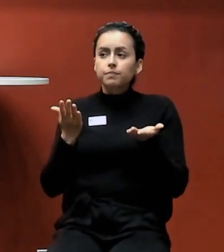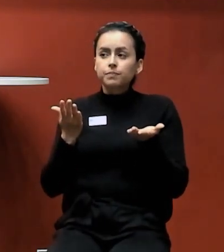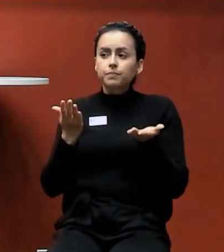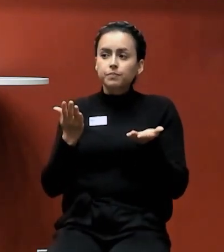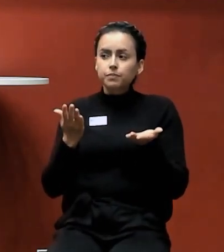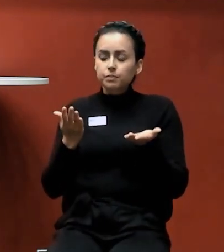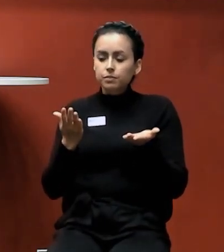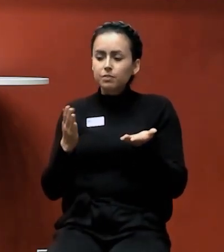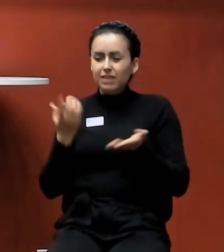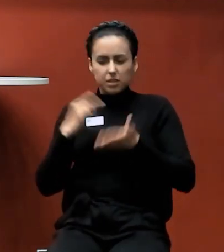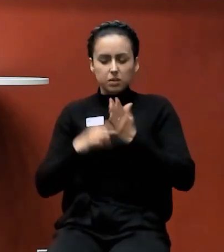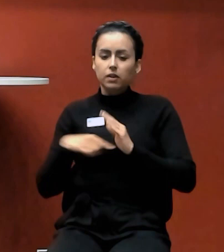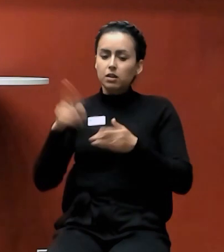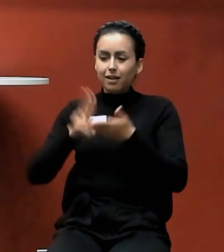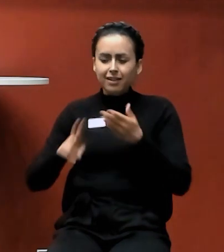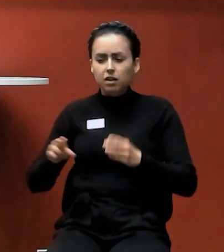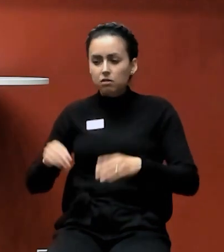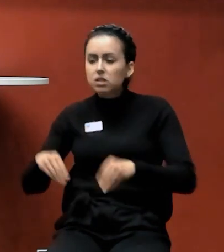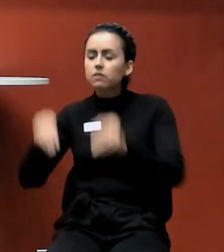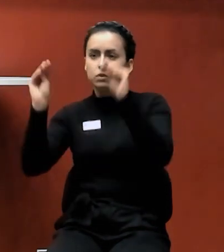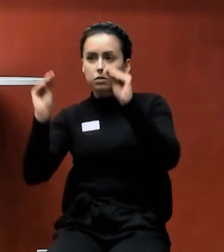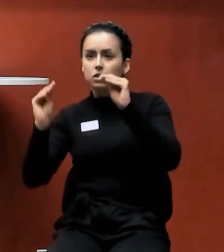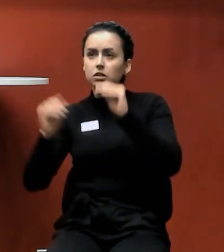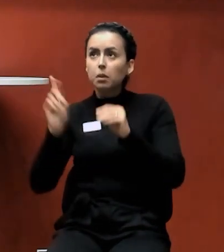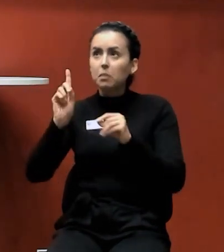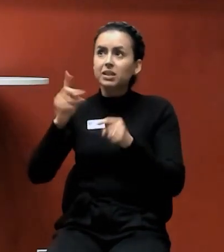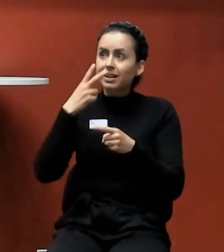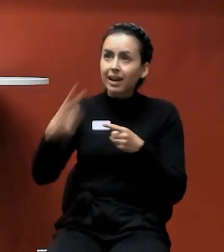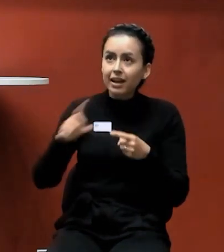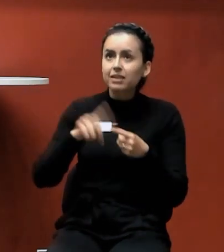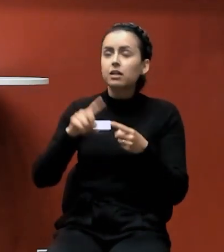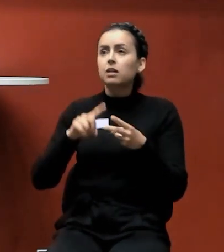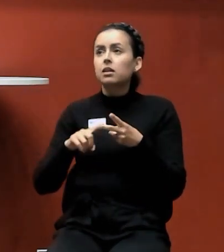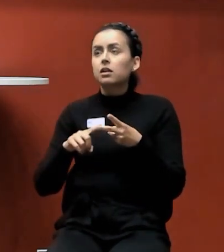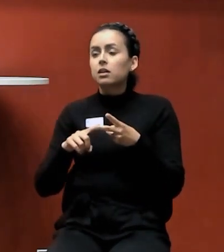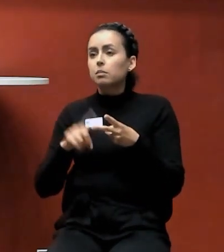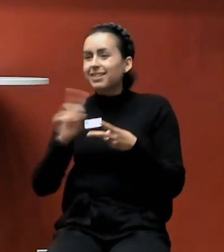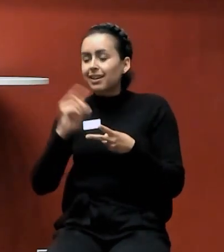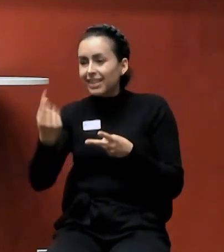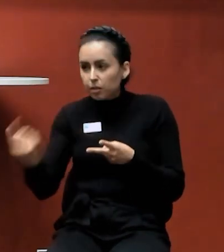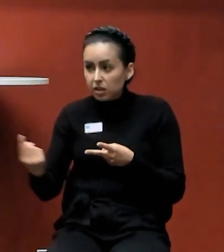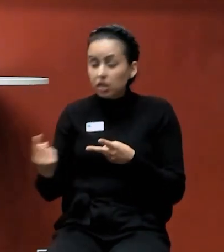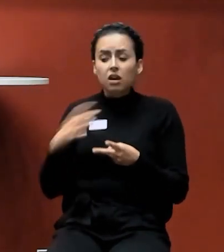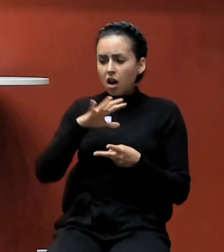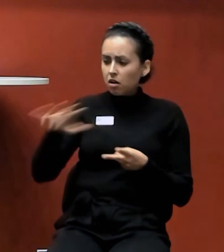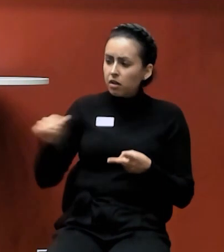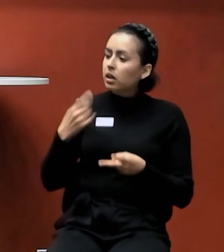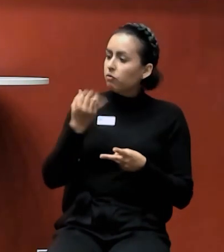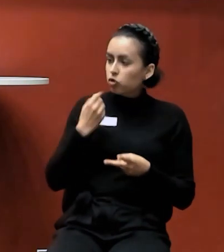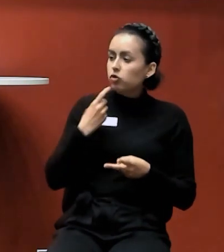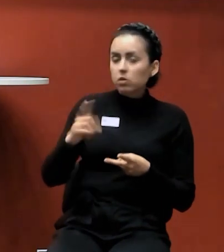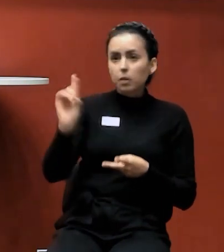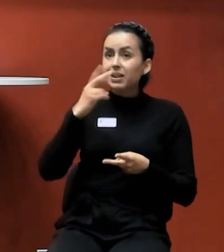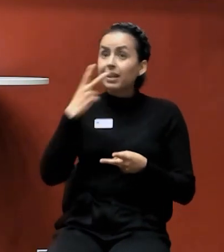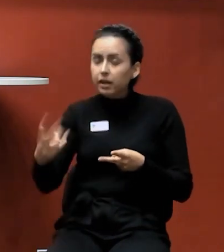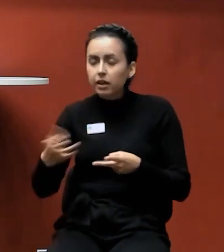art something education, it was like, what do you see, what do you think, and what do you wonder? Because everyone can say like, what do you see, and then go on to like,